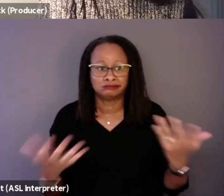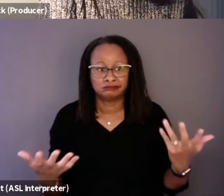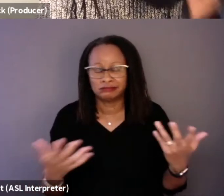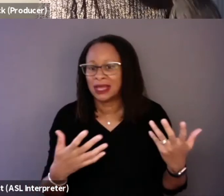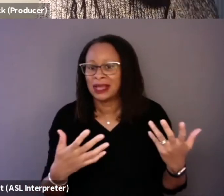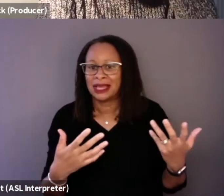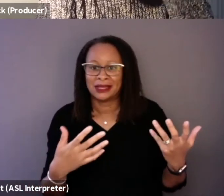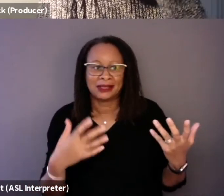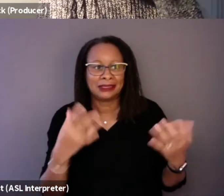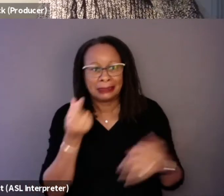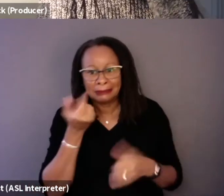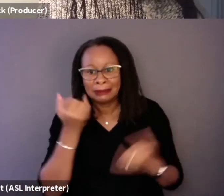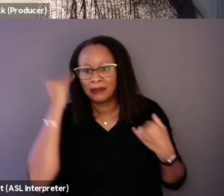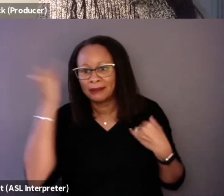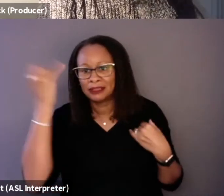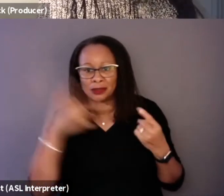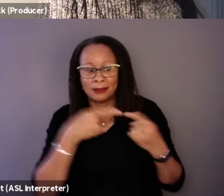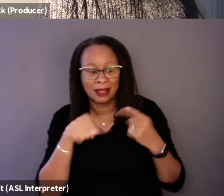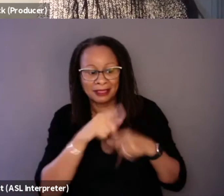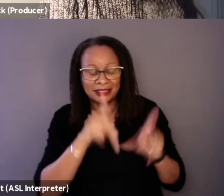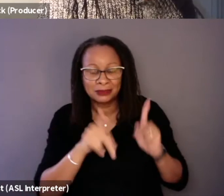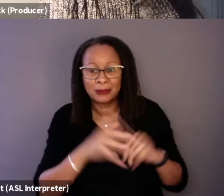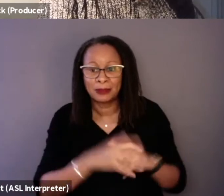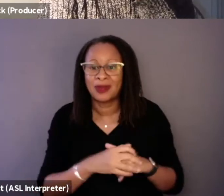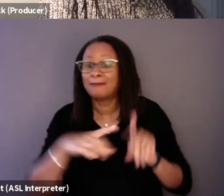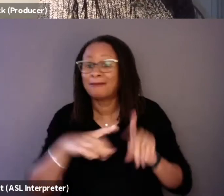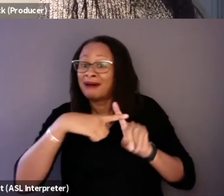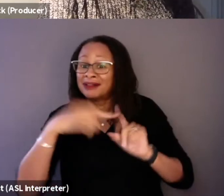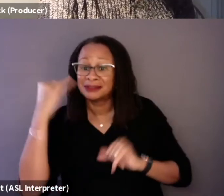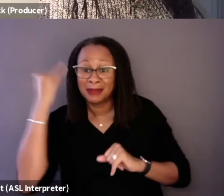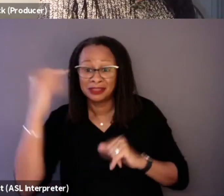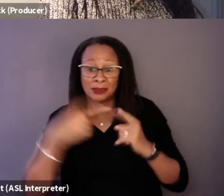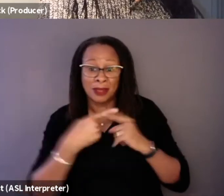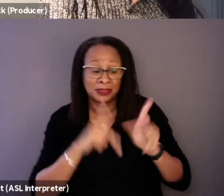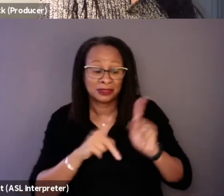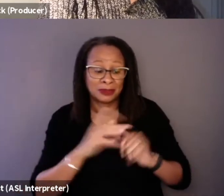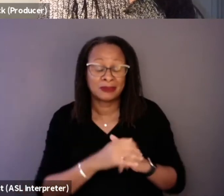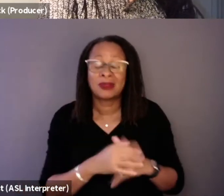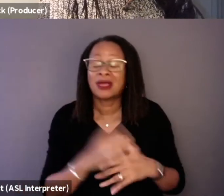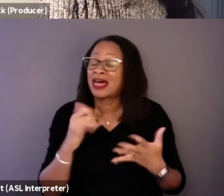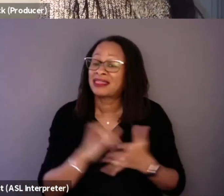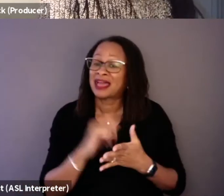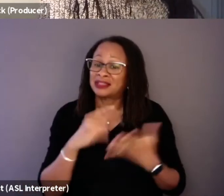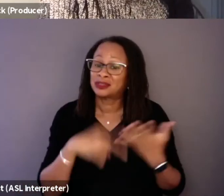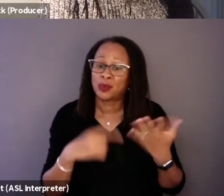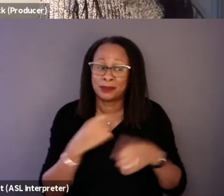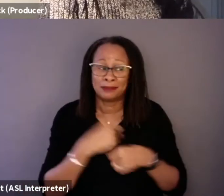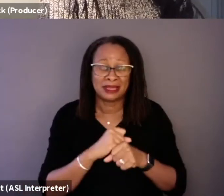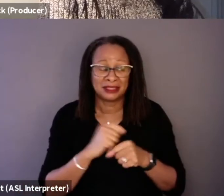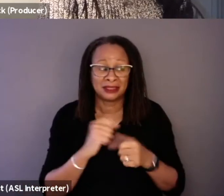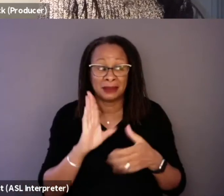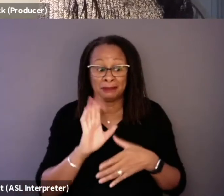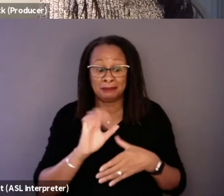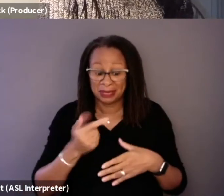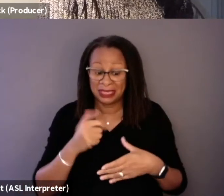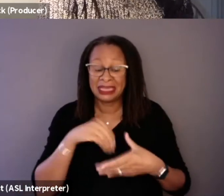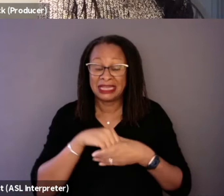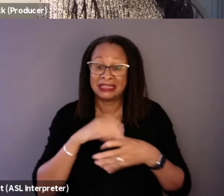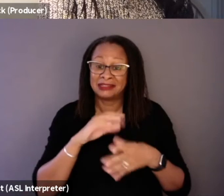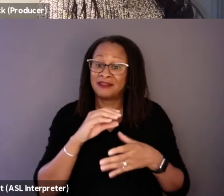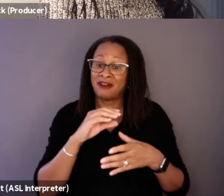people? And so this is what makes being on board this film at this particular moment so very exciting for